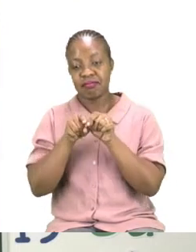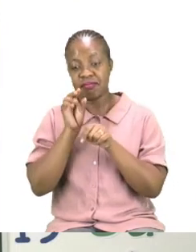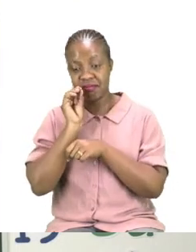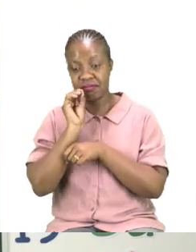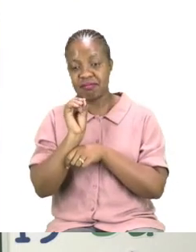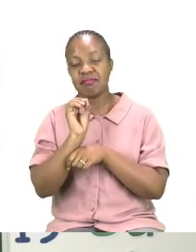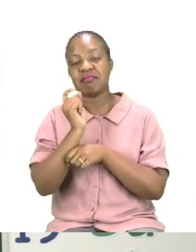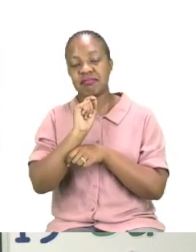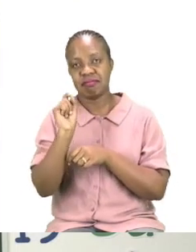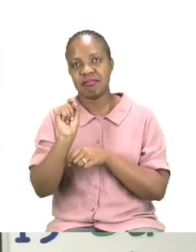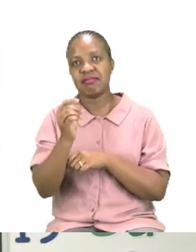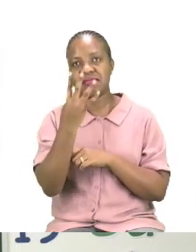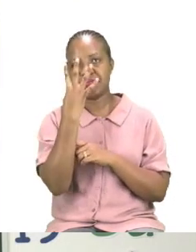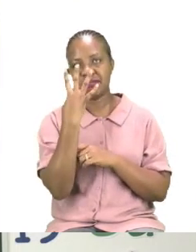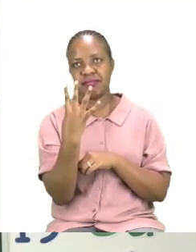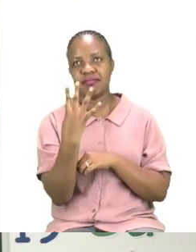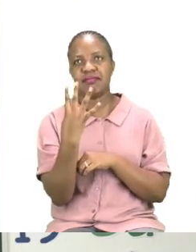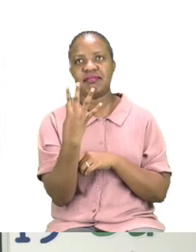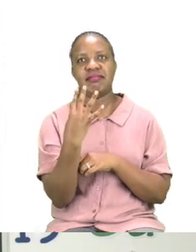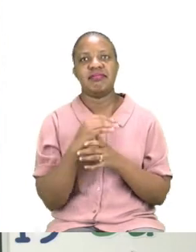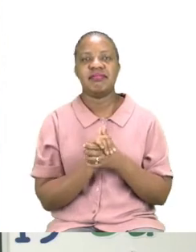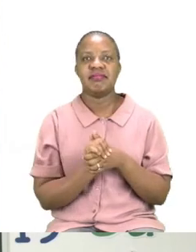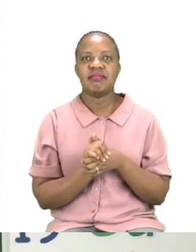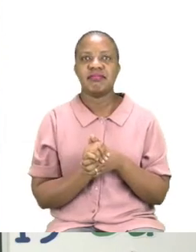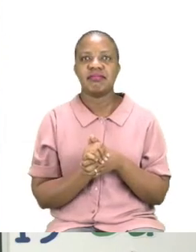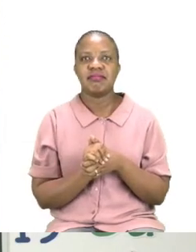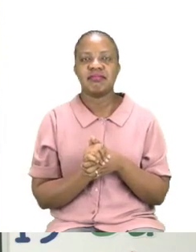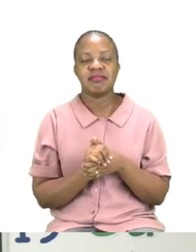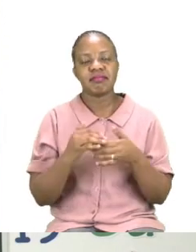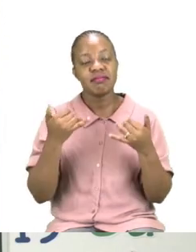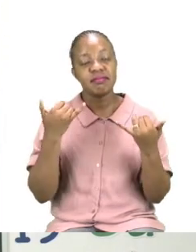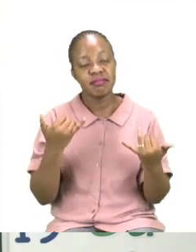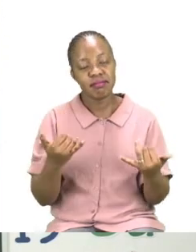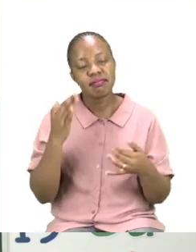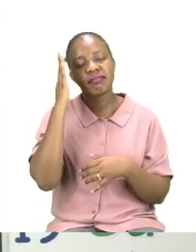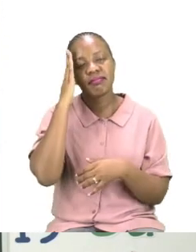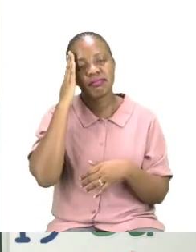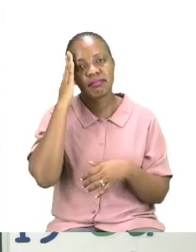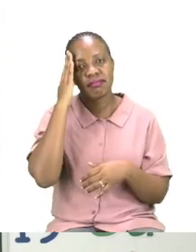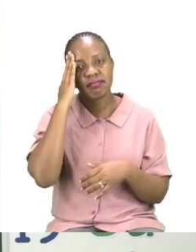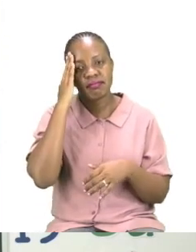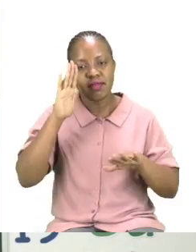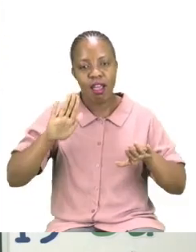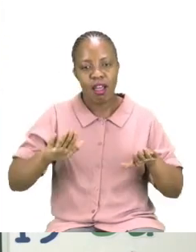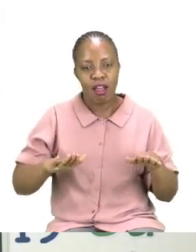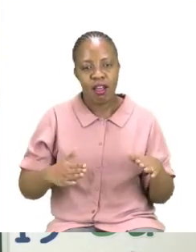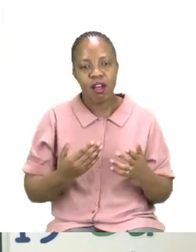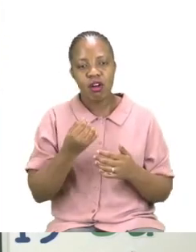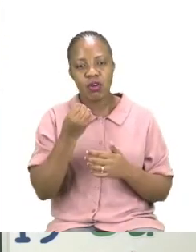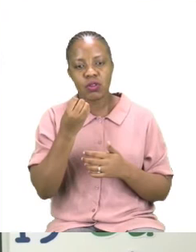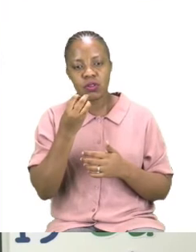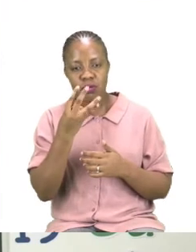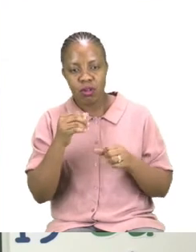answer in the box. So now that you know what to do, I would like you to please take